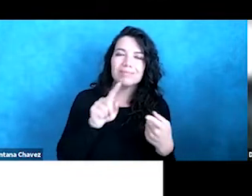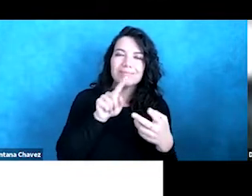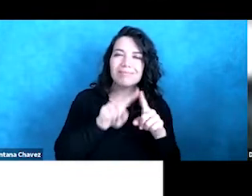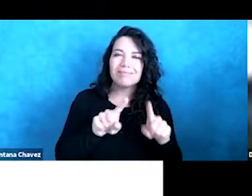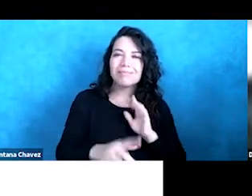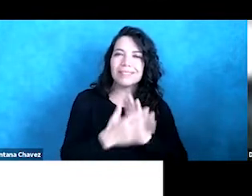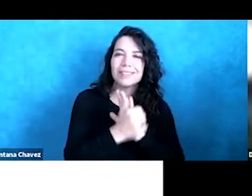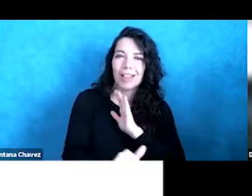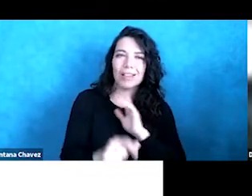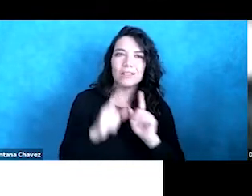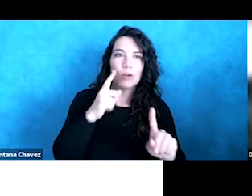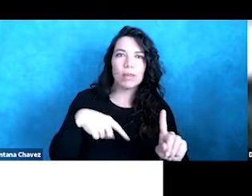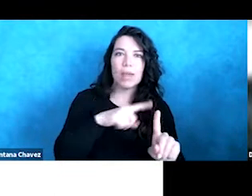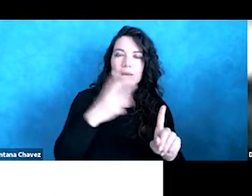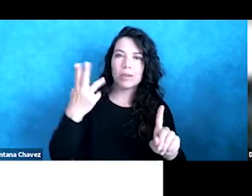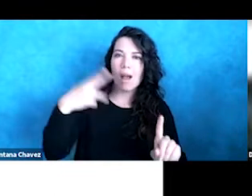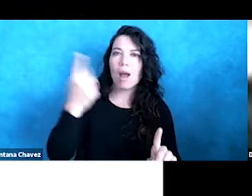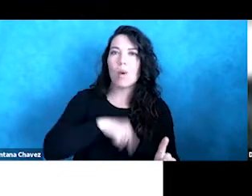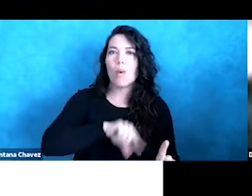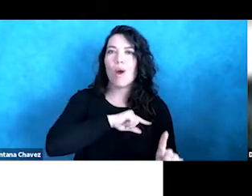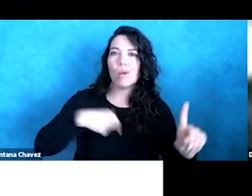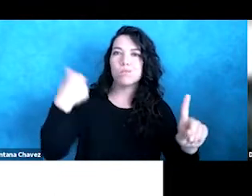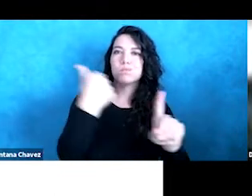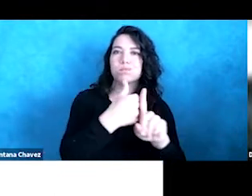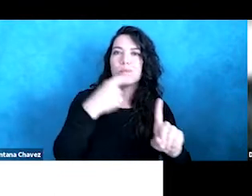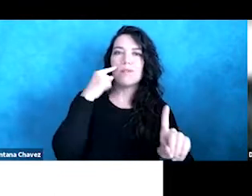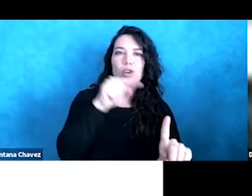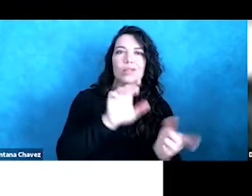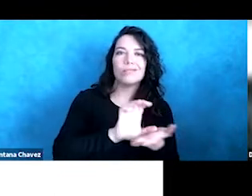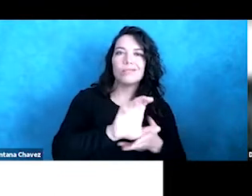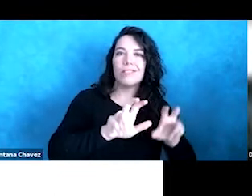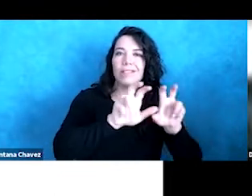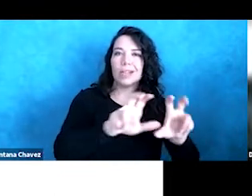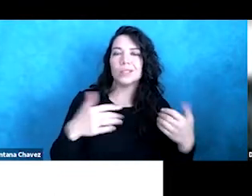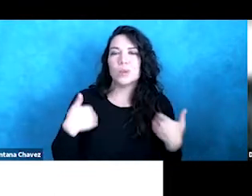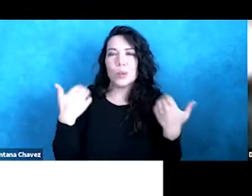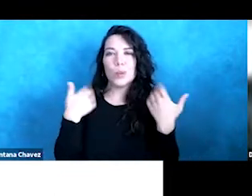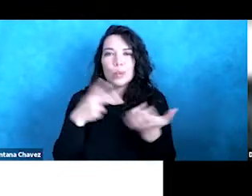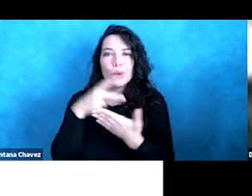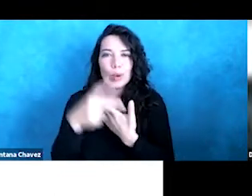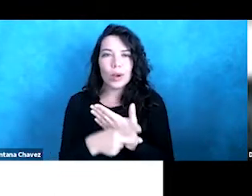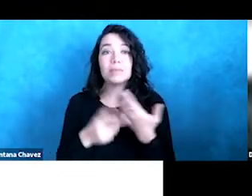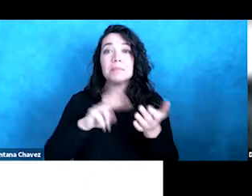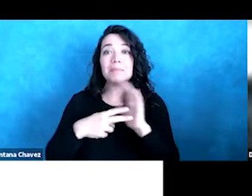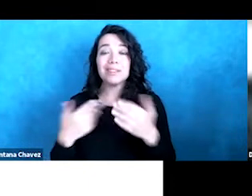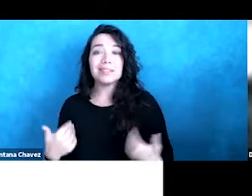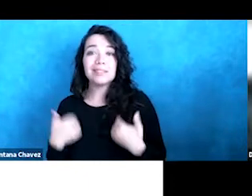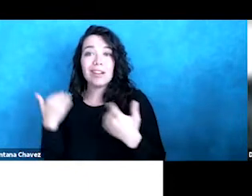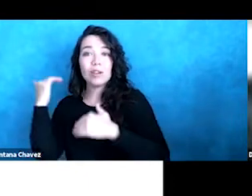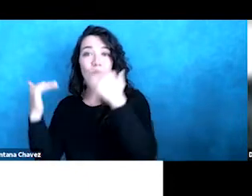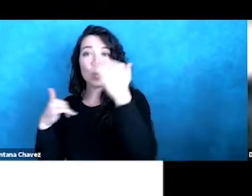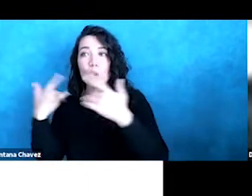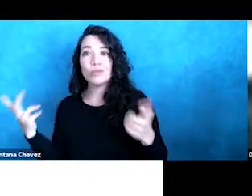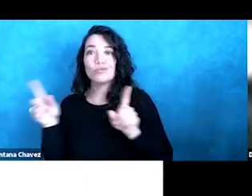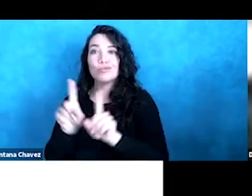and sustainable youth programs, allowing empowered youth to work alongside supportive adults to create the kind of